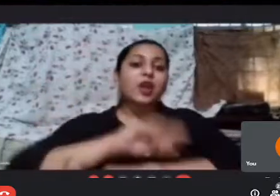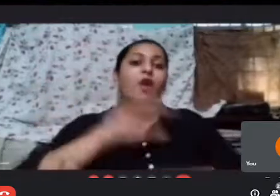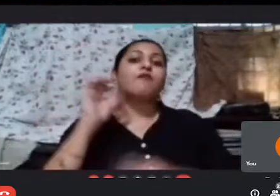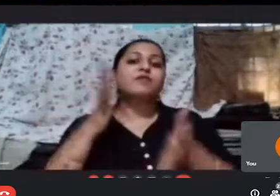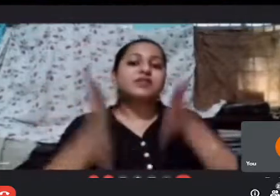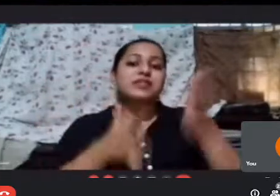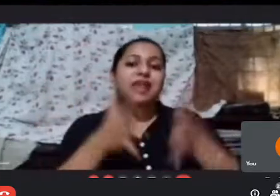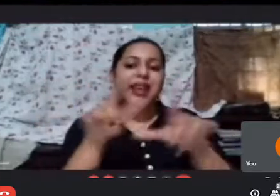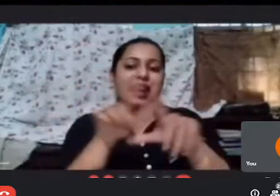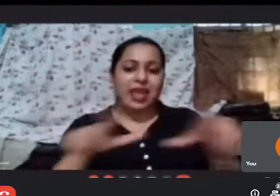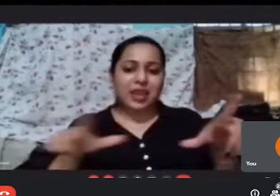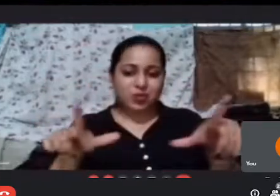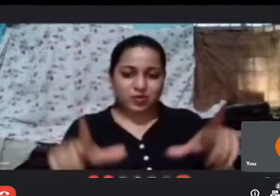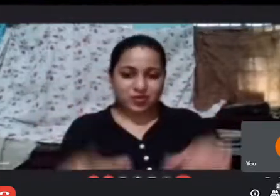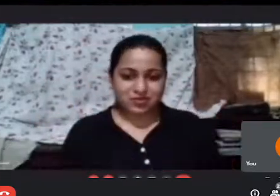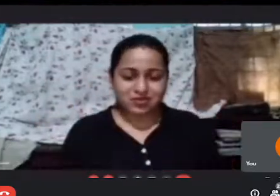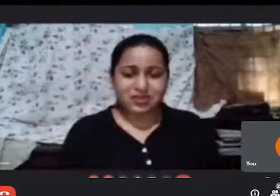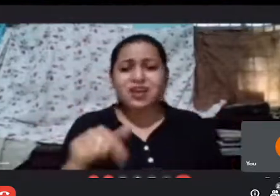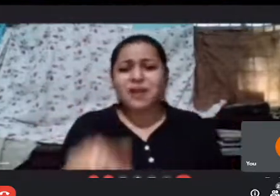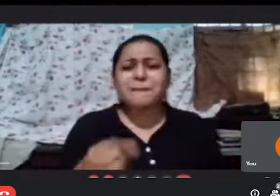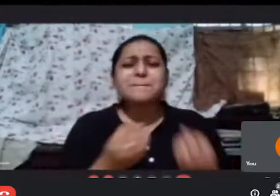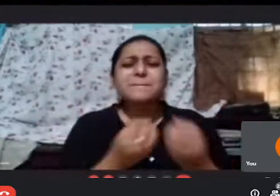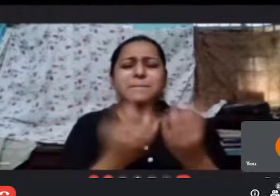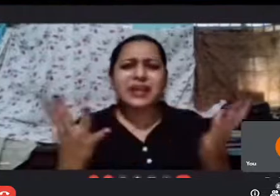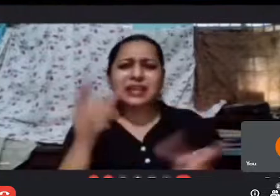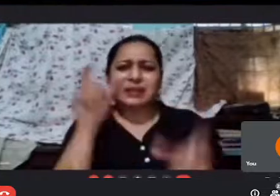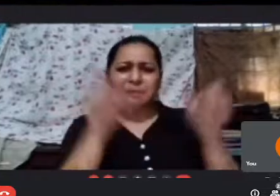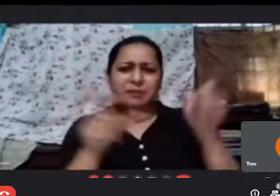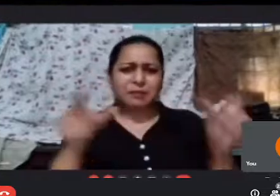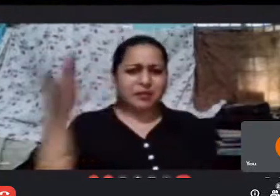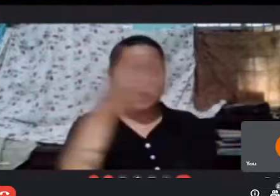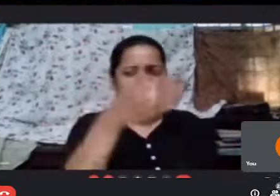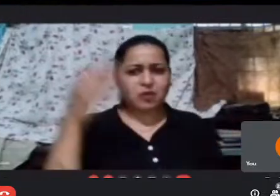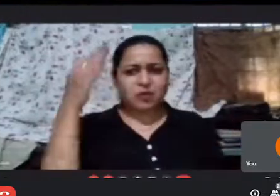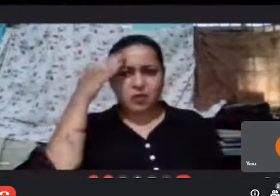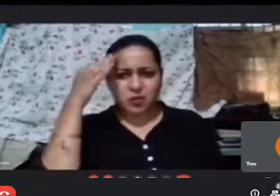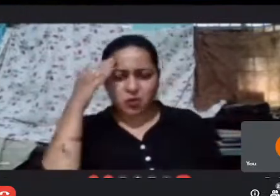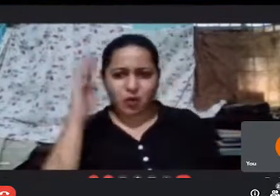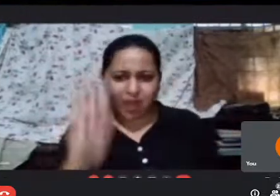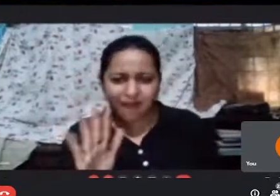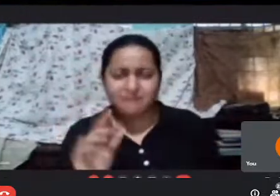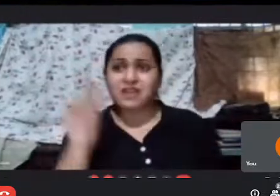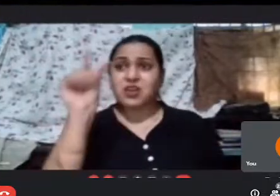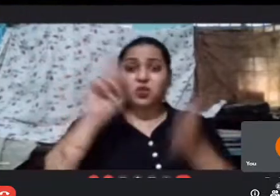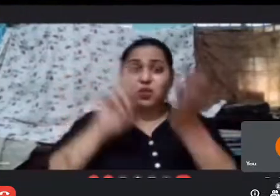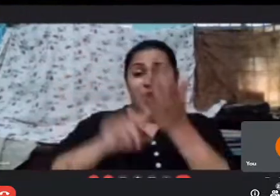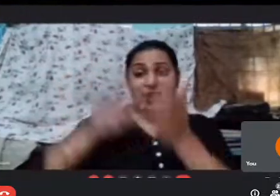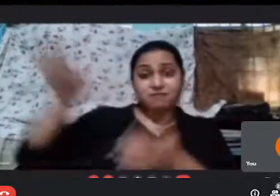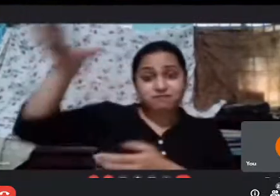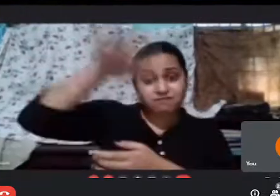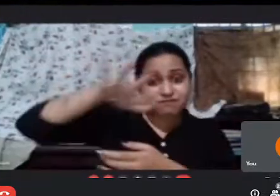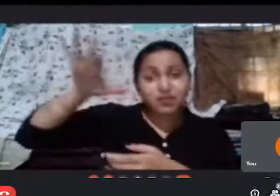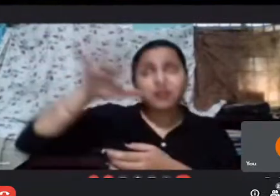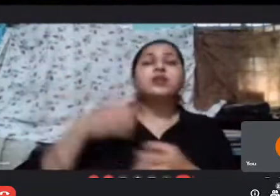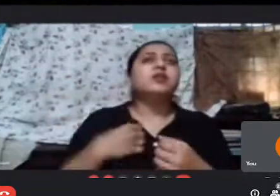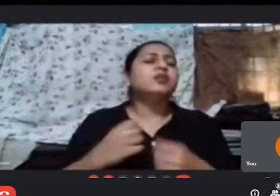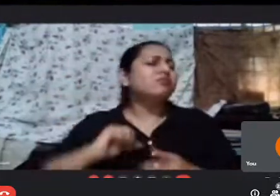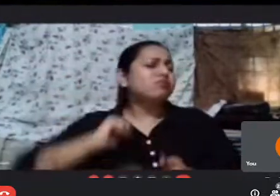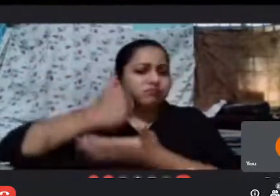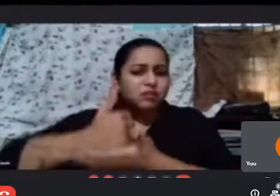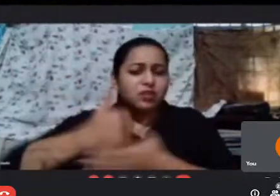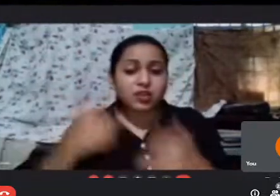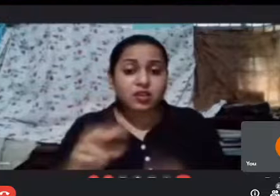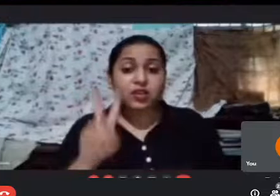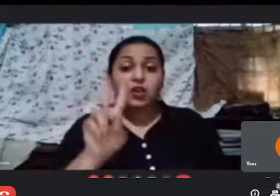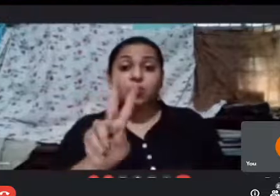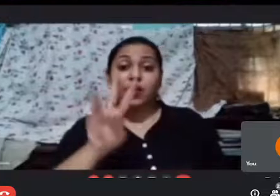As most of you know, the United Nations General Assembly has proclaimed 23rd September